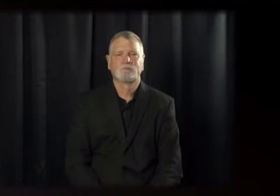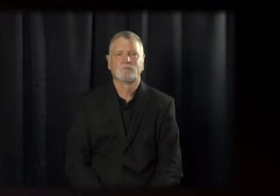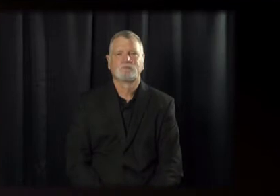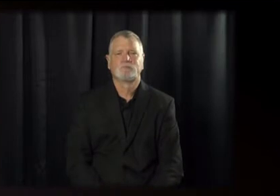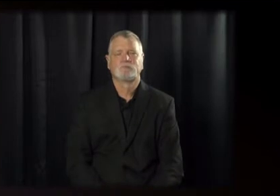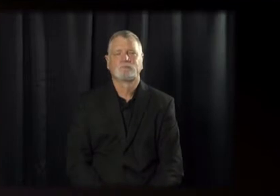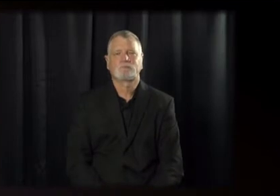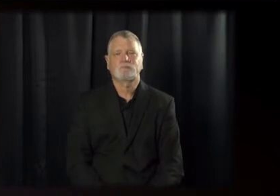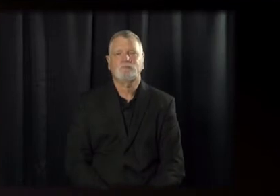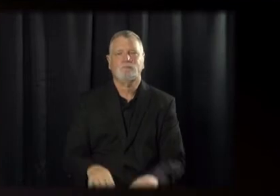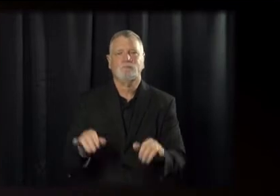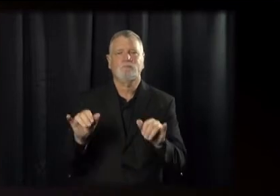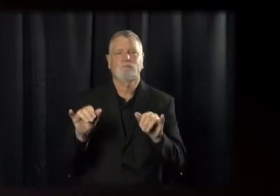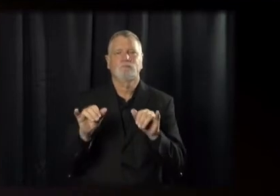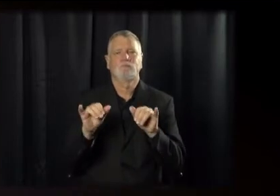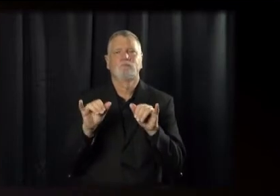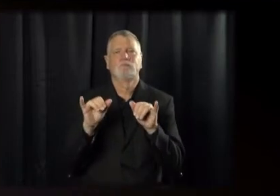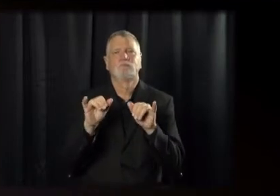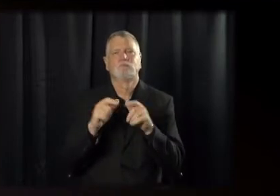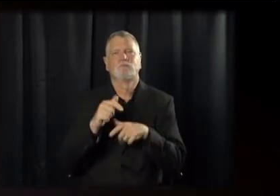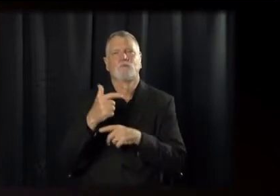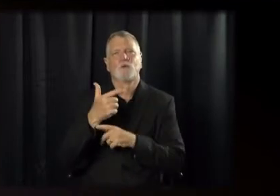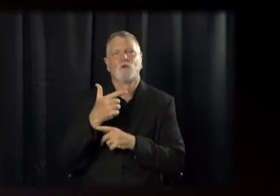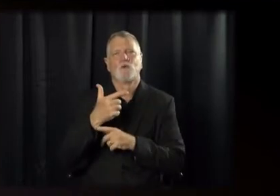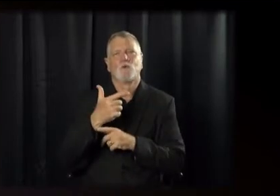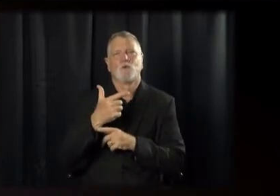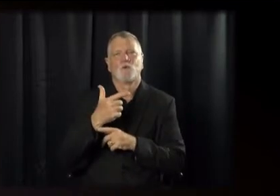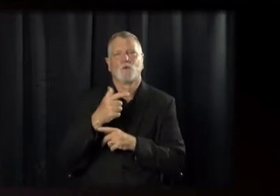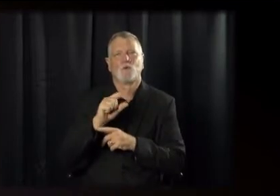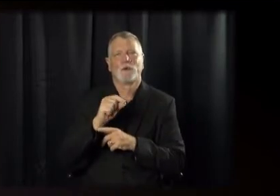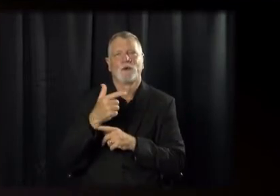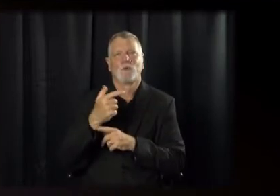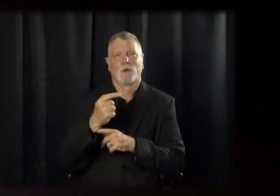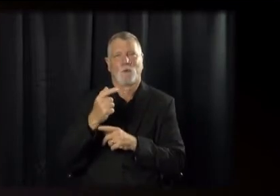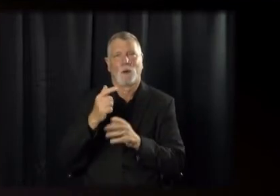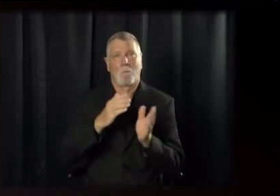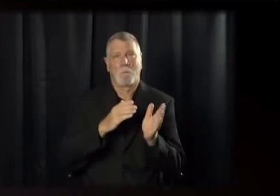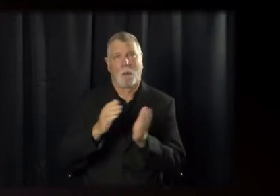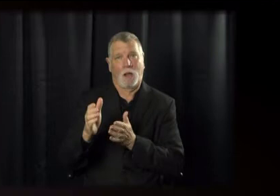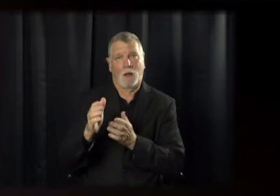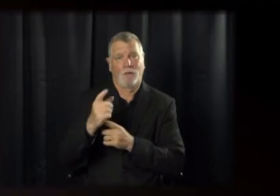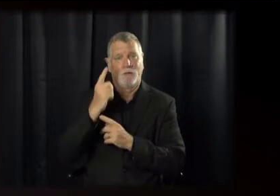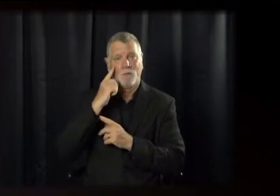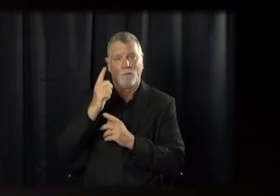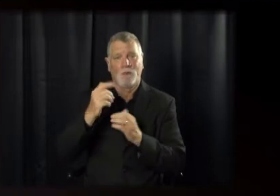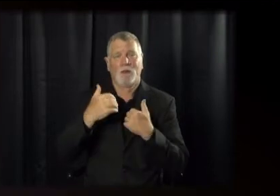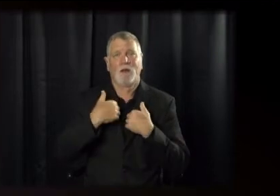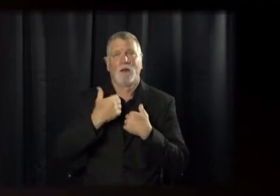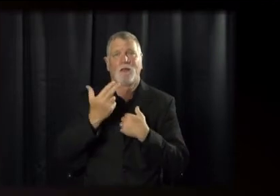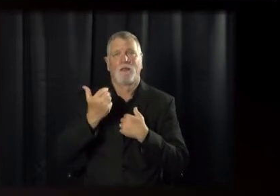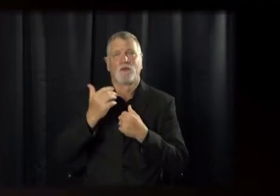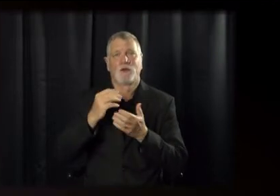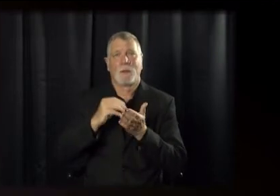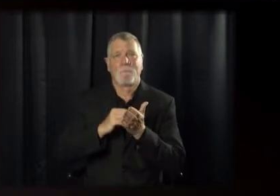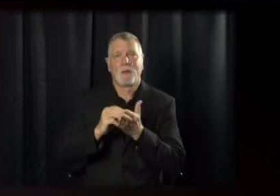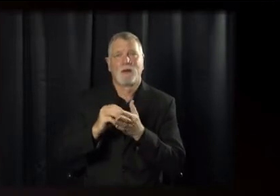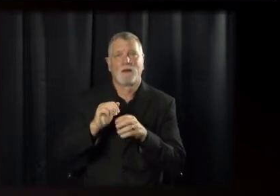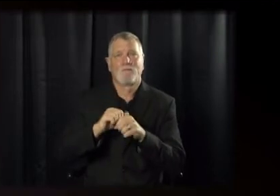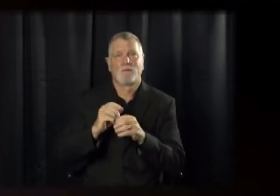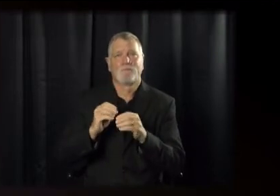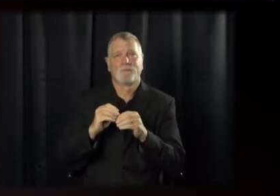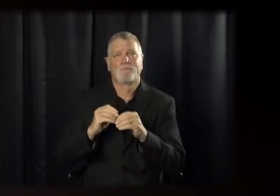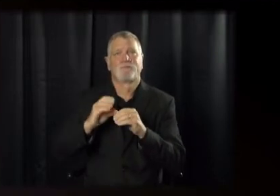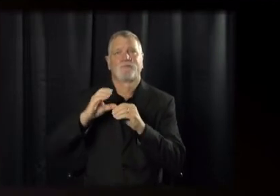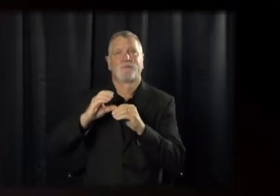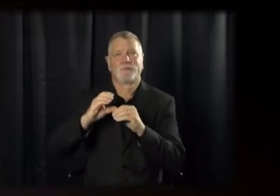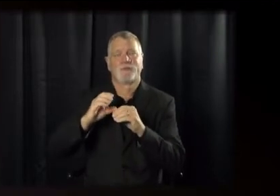The measures contemplated in the 2021 fiscal plan are estimated to drive an additional $13 million in surplus